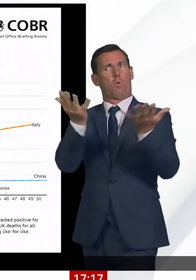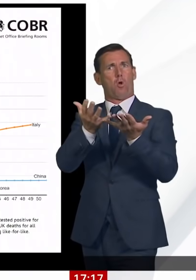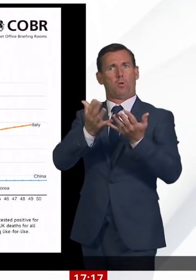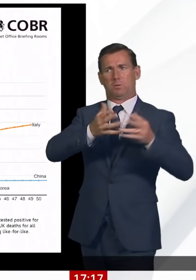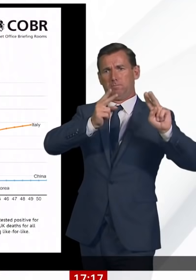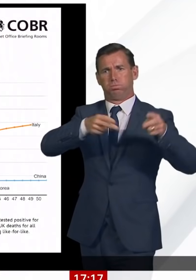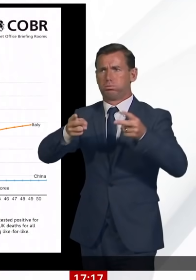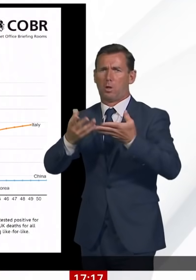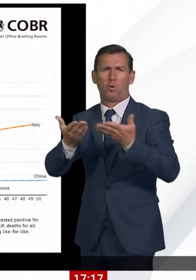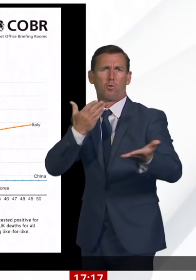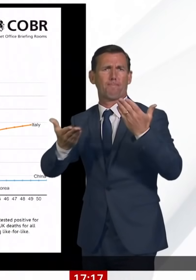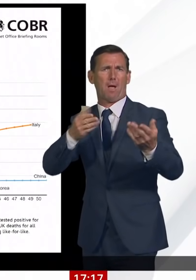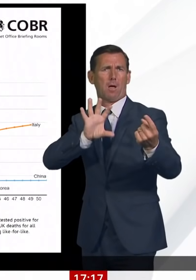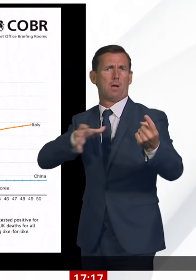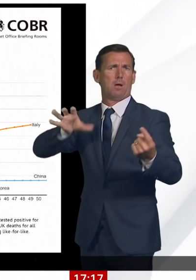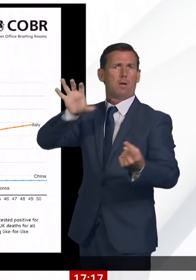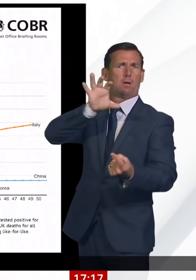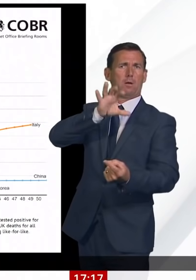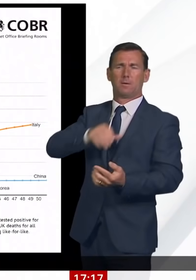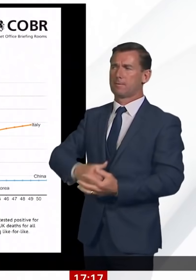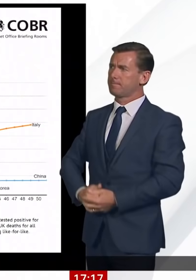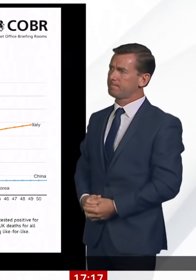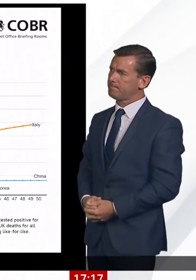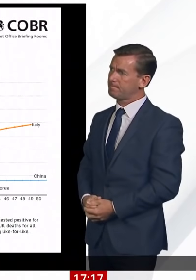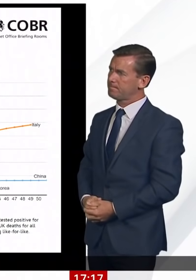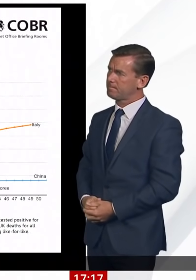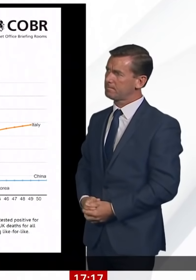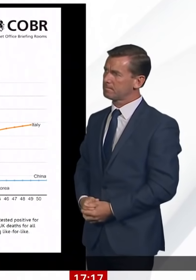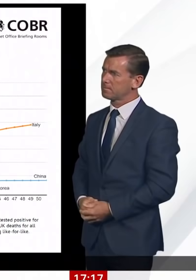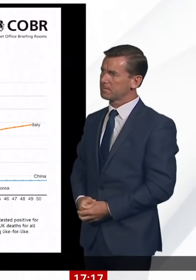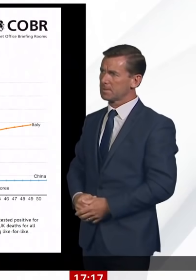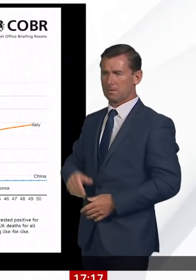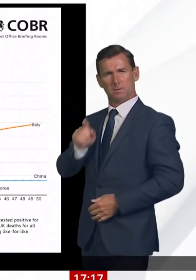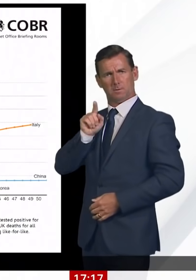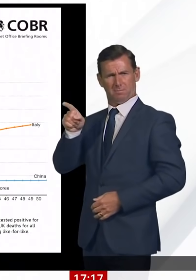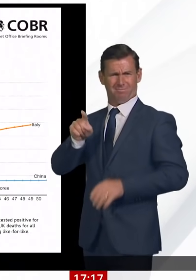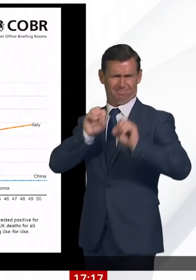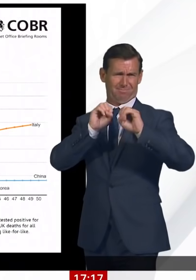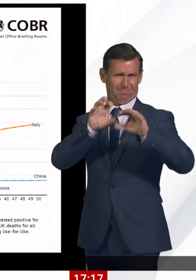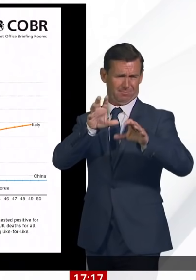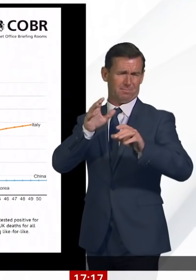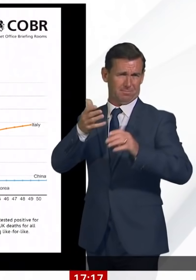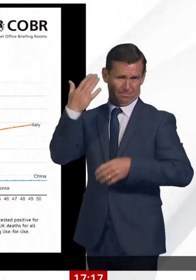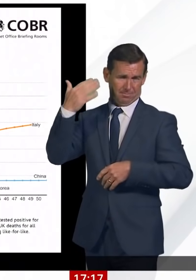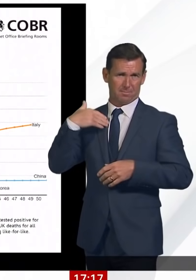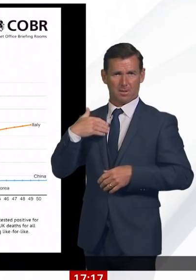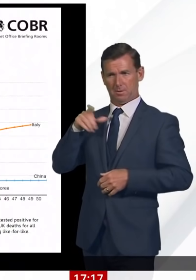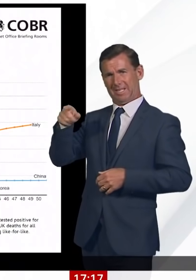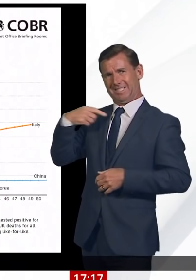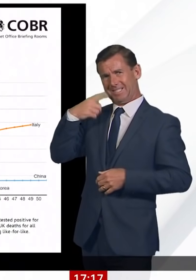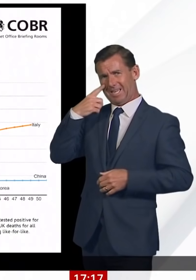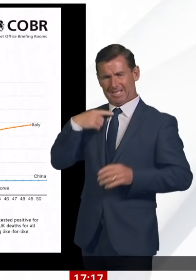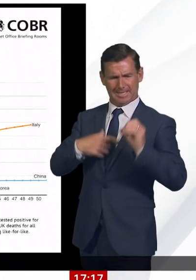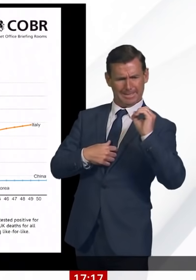comparisons. Again, as I've said before, the slide is indexed on time point